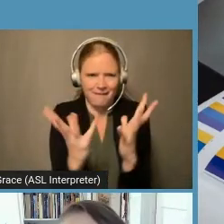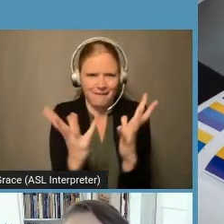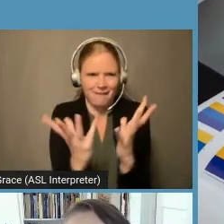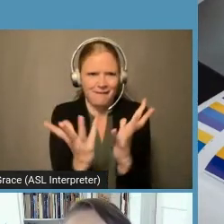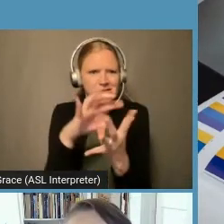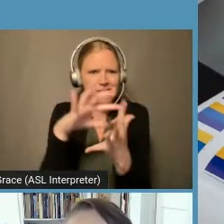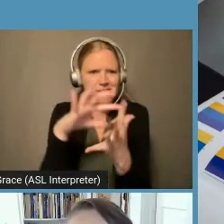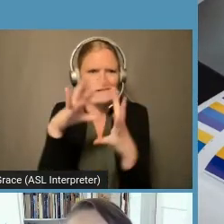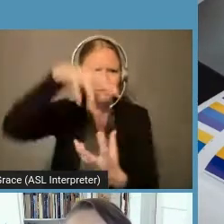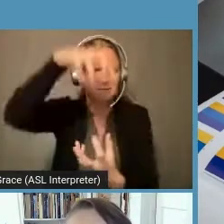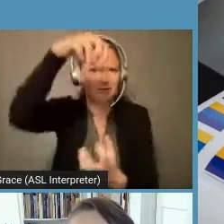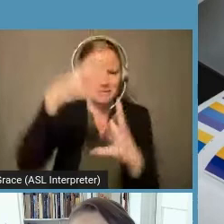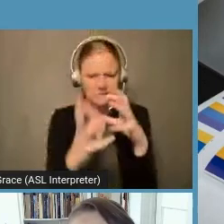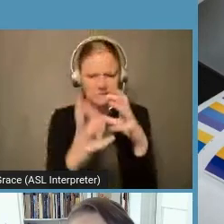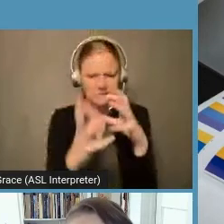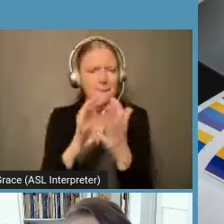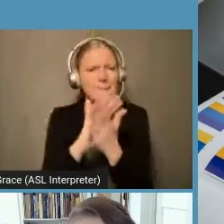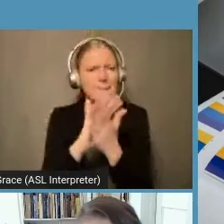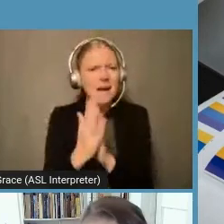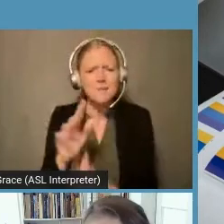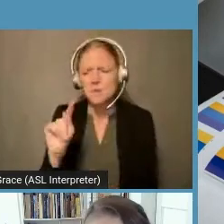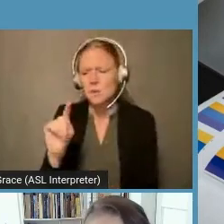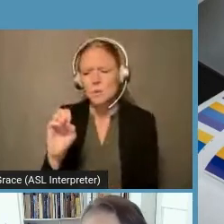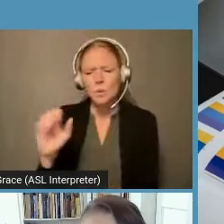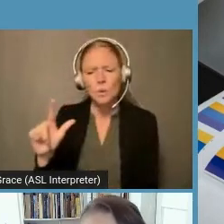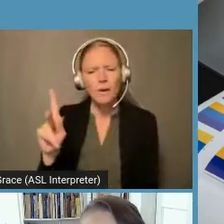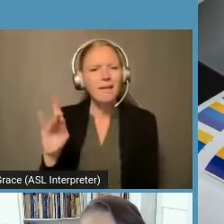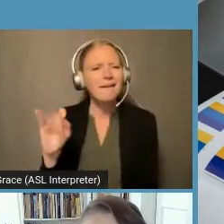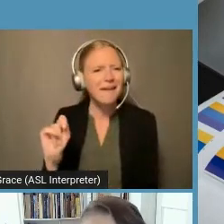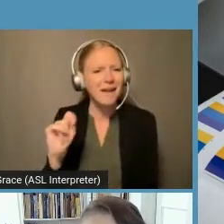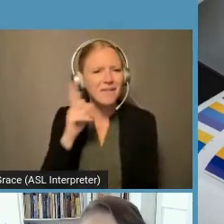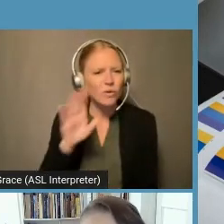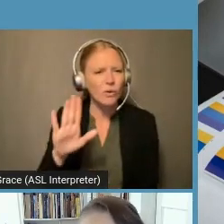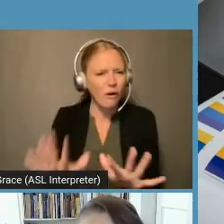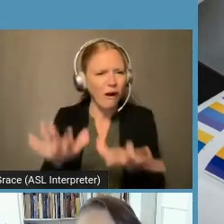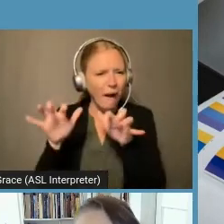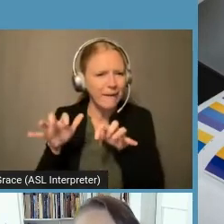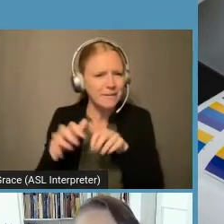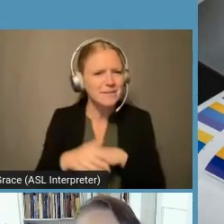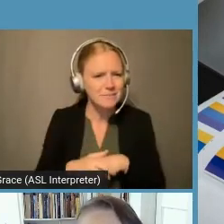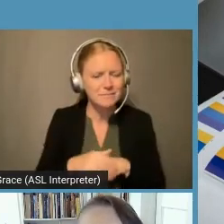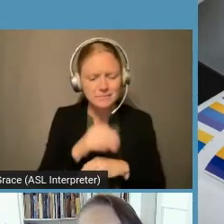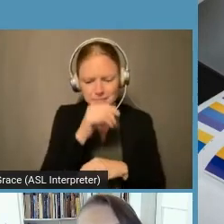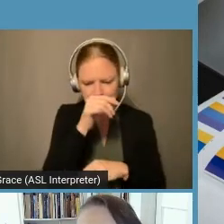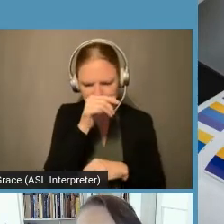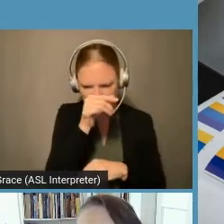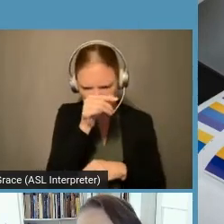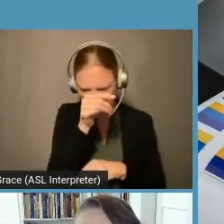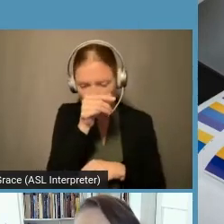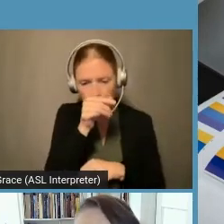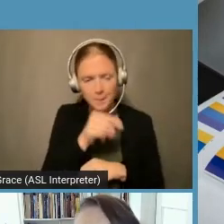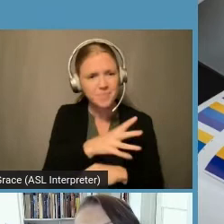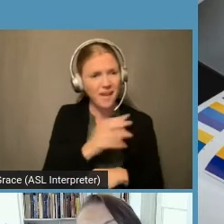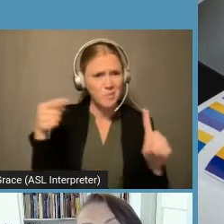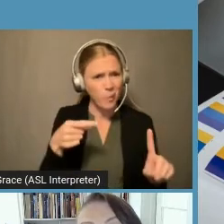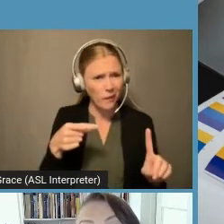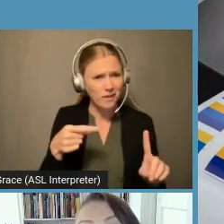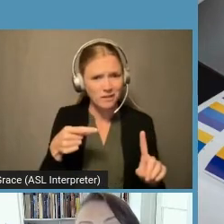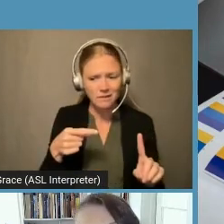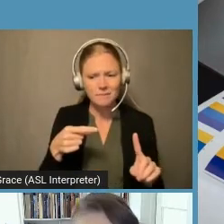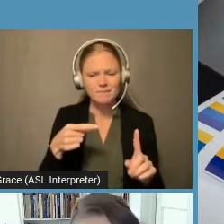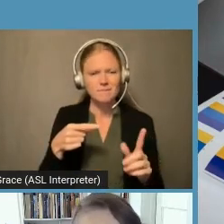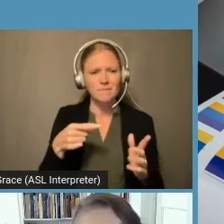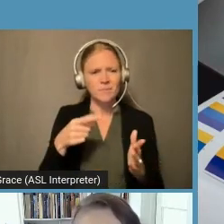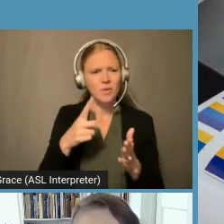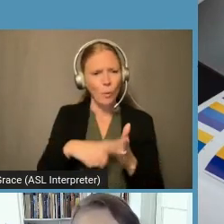toolkit for the audiences that you serve, and is about, first and foremost, what they are trying to accomplish when